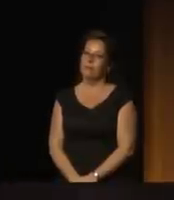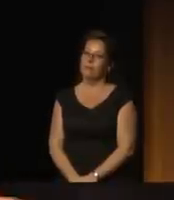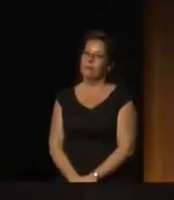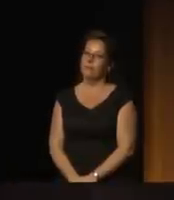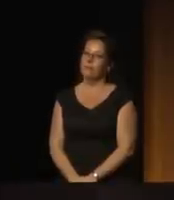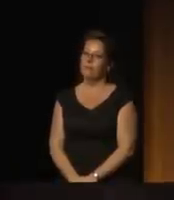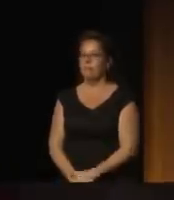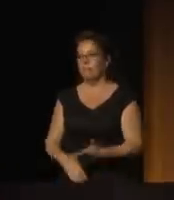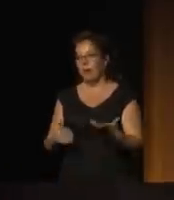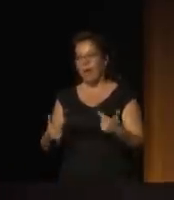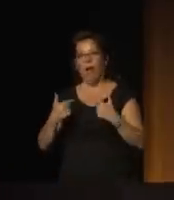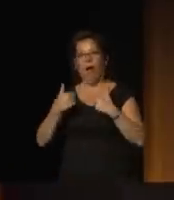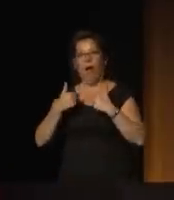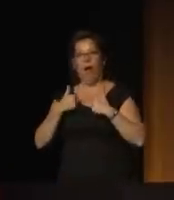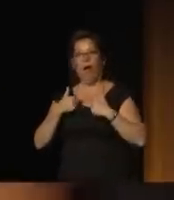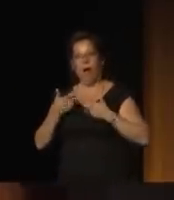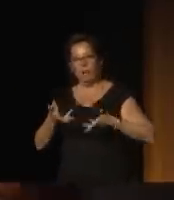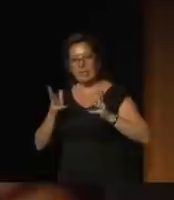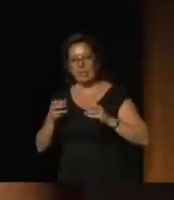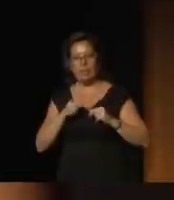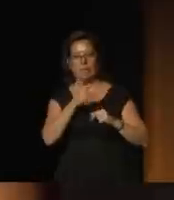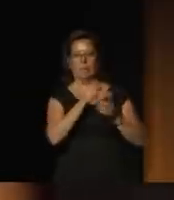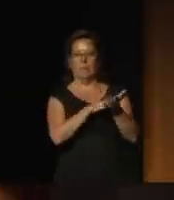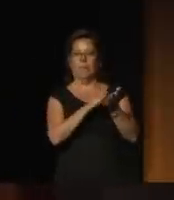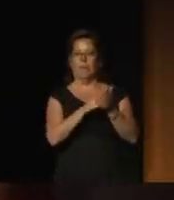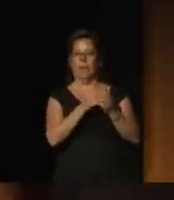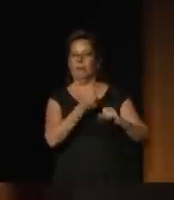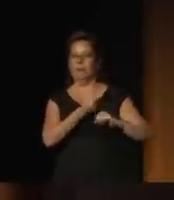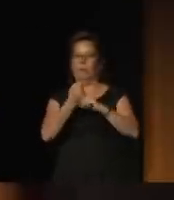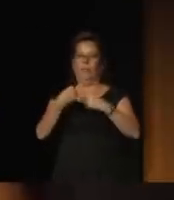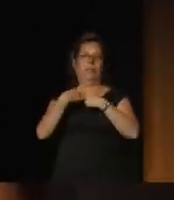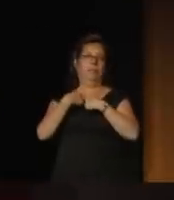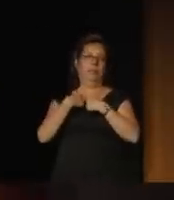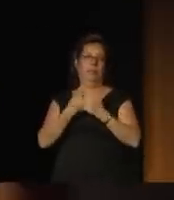And I did it because my mum supported me in it for the first time. But what